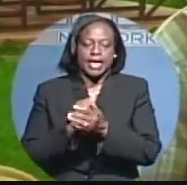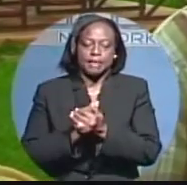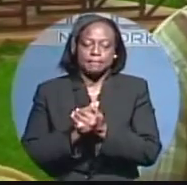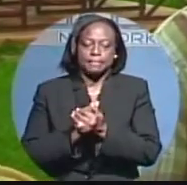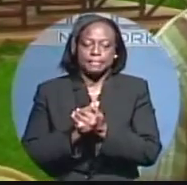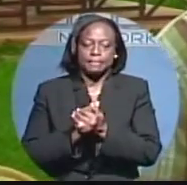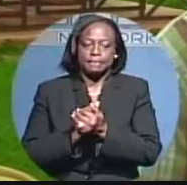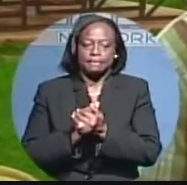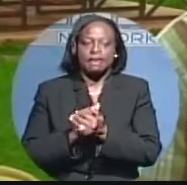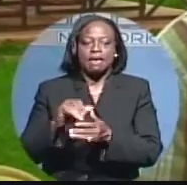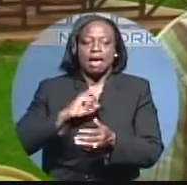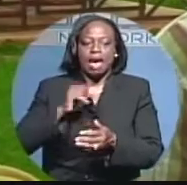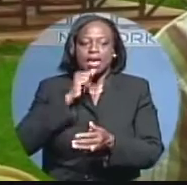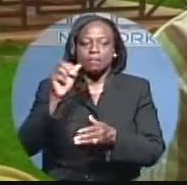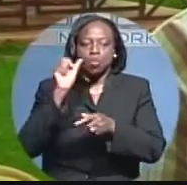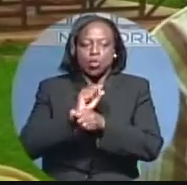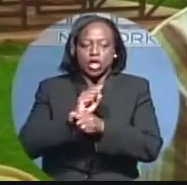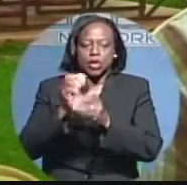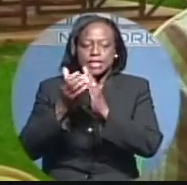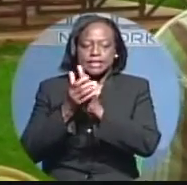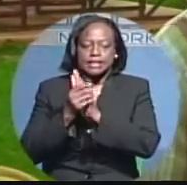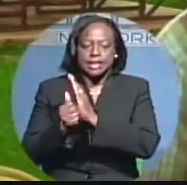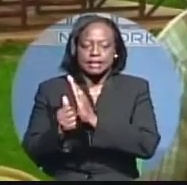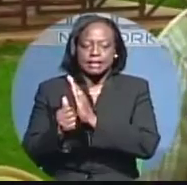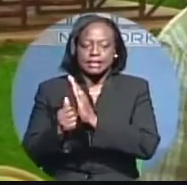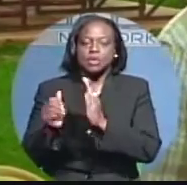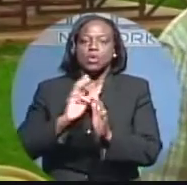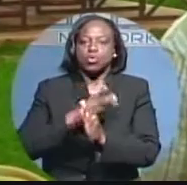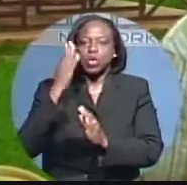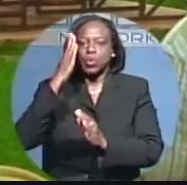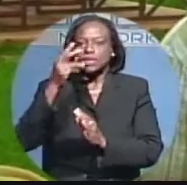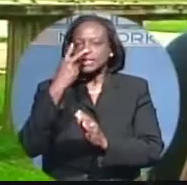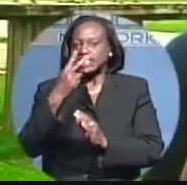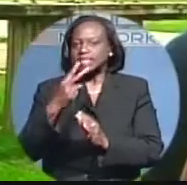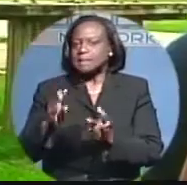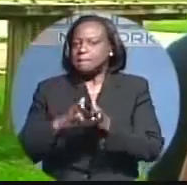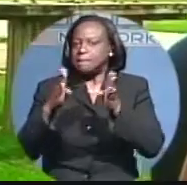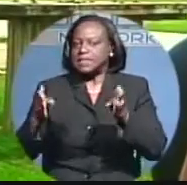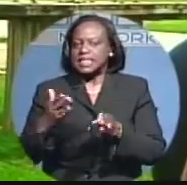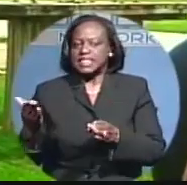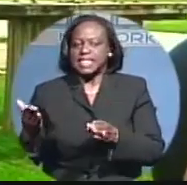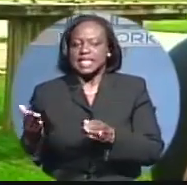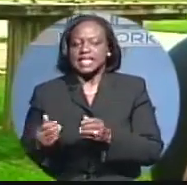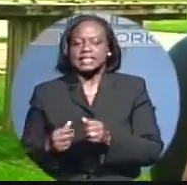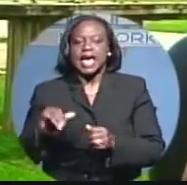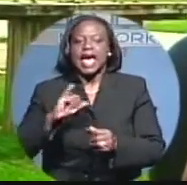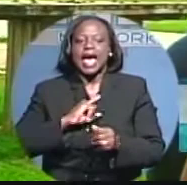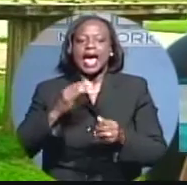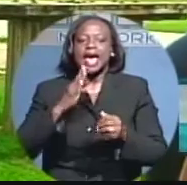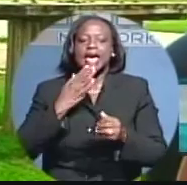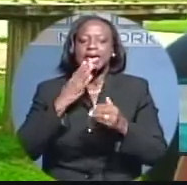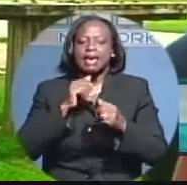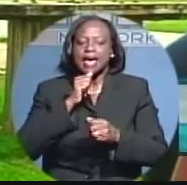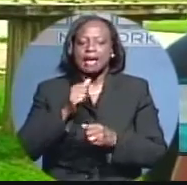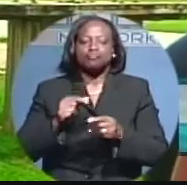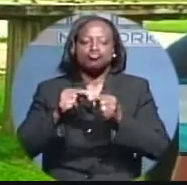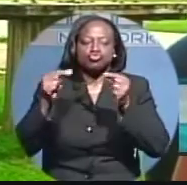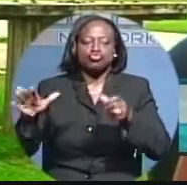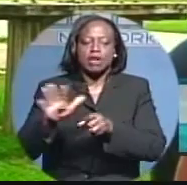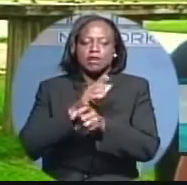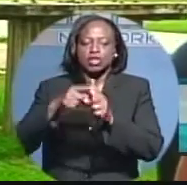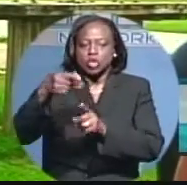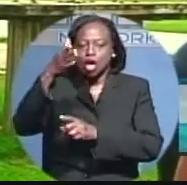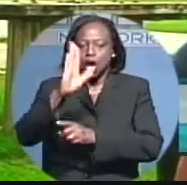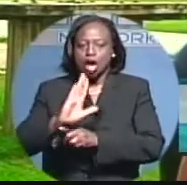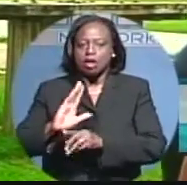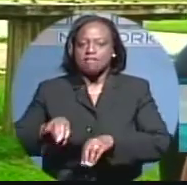and working on his skills. So we're going to see some big things from Deshaun. I'm grateful to God for giving me this opportunity and giving